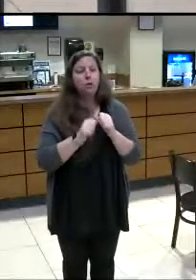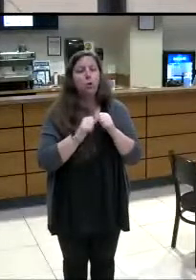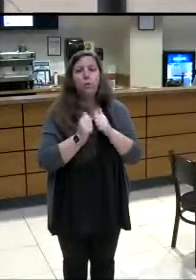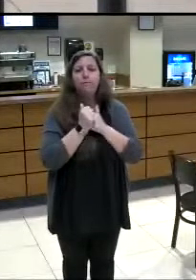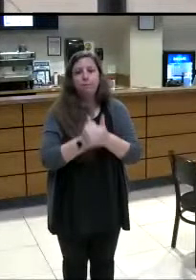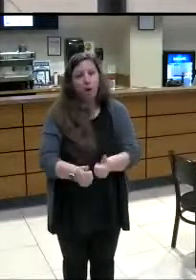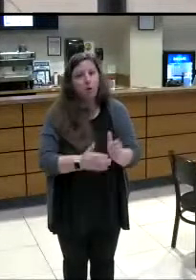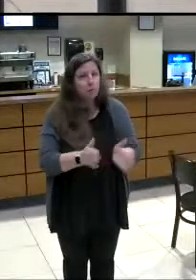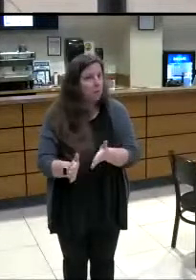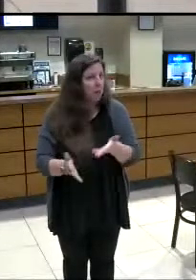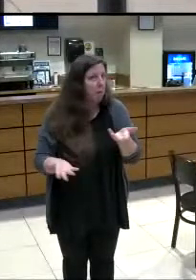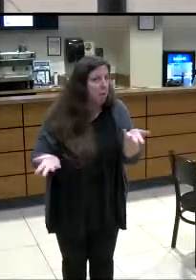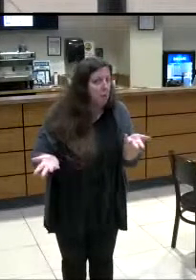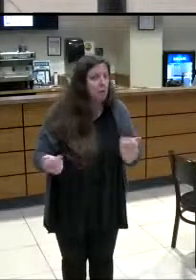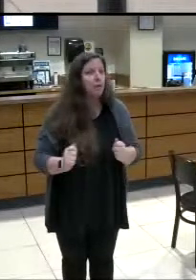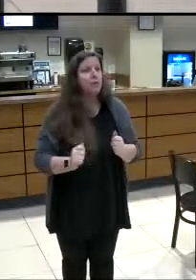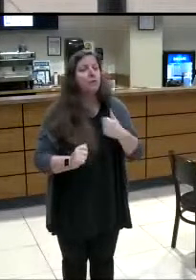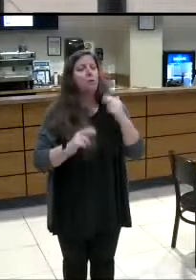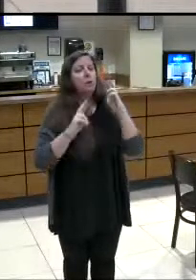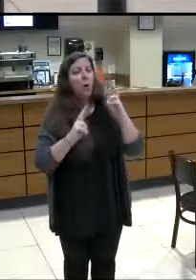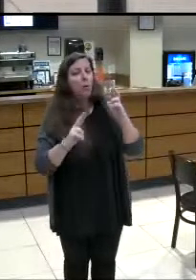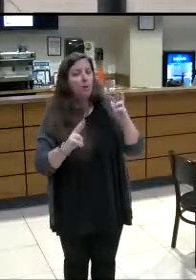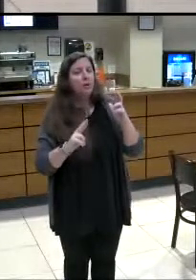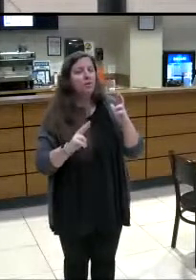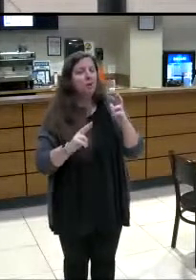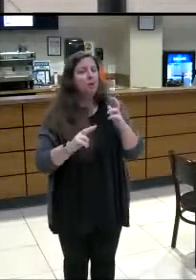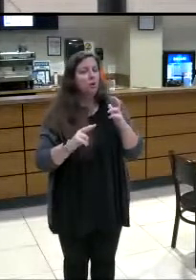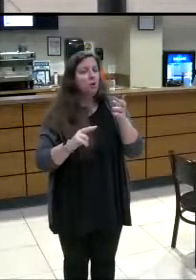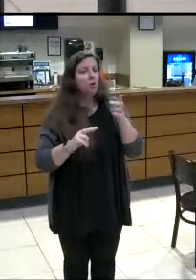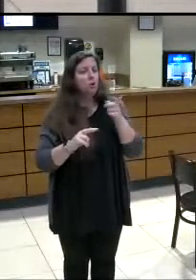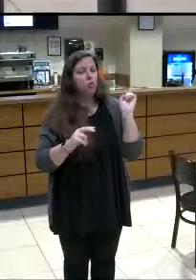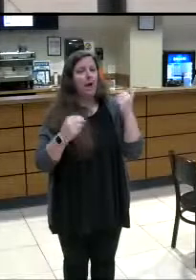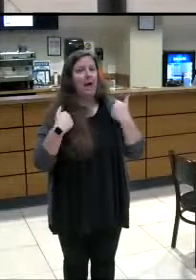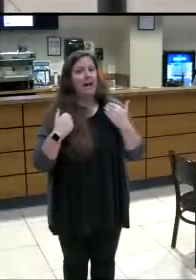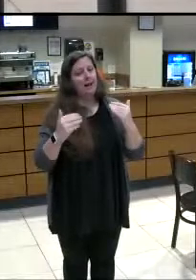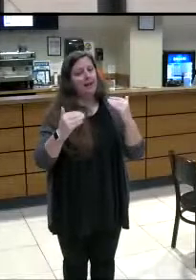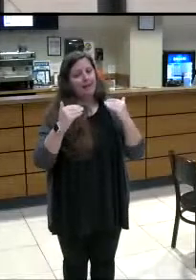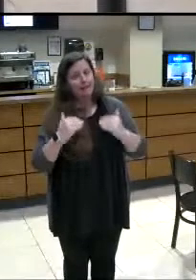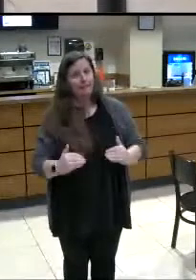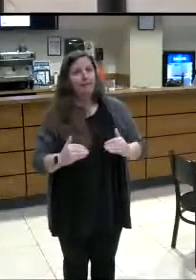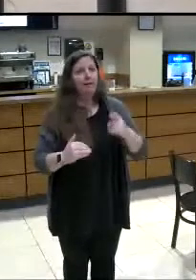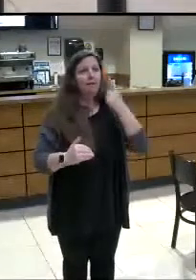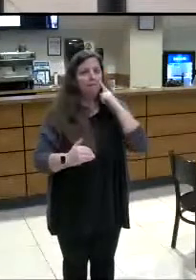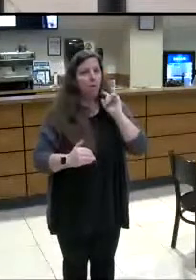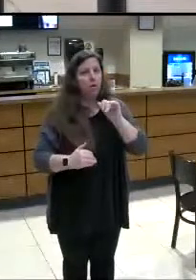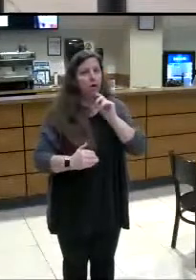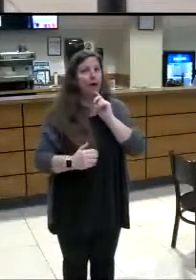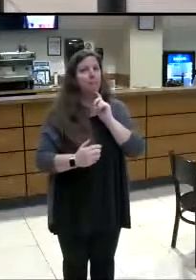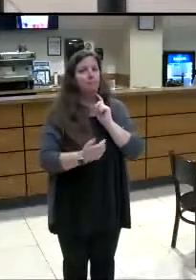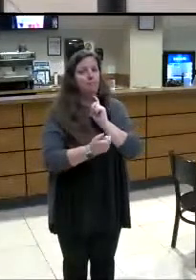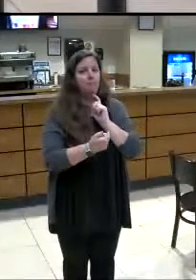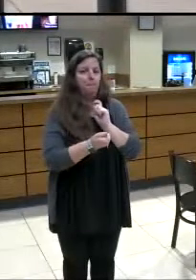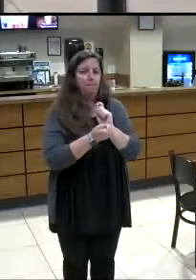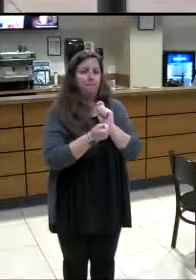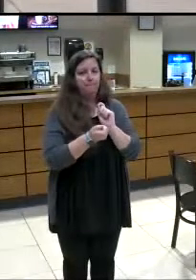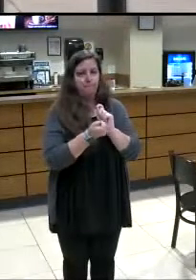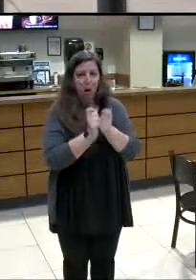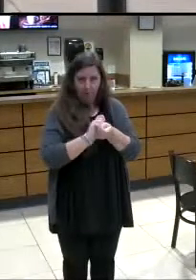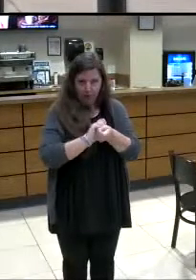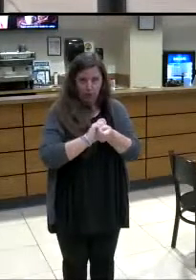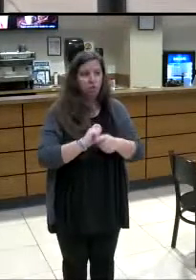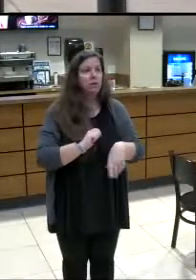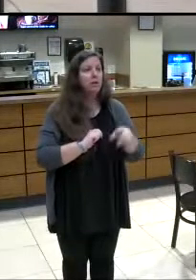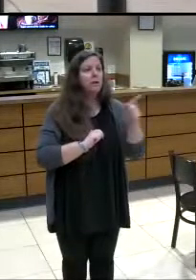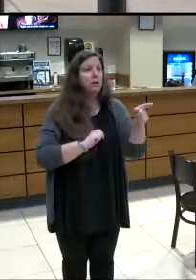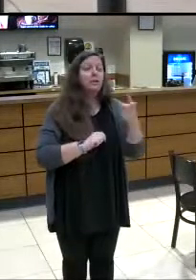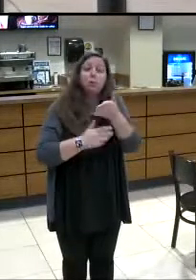So I was just hoping that there was a next step in there for that modification, not And to some throw of it that away. You would see in the initiative